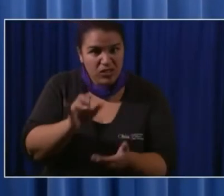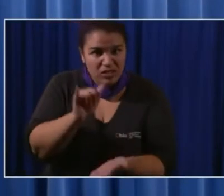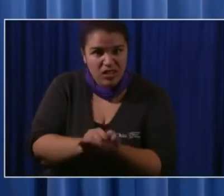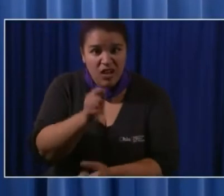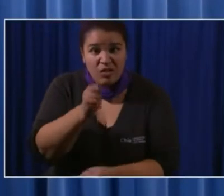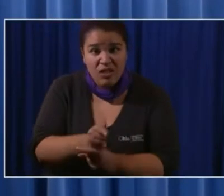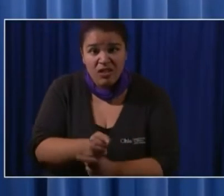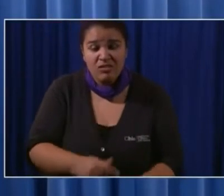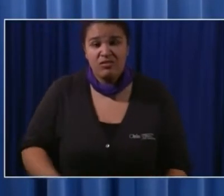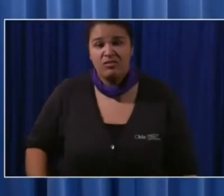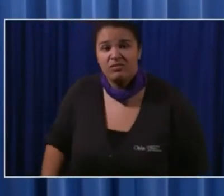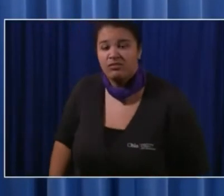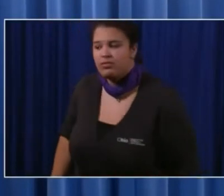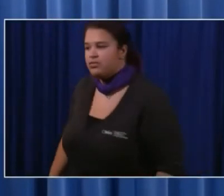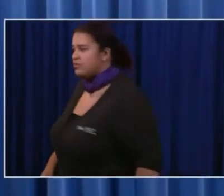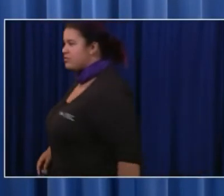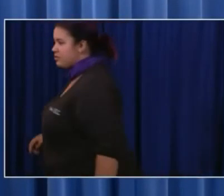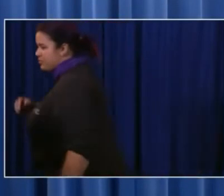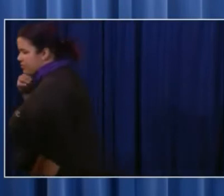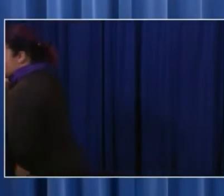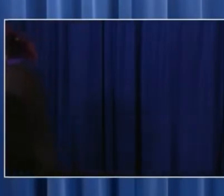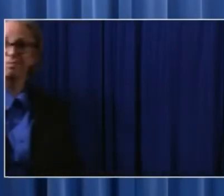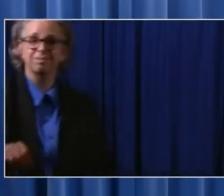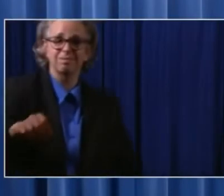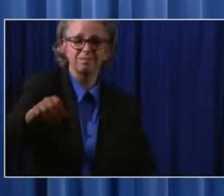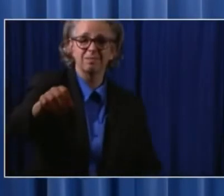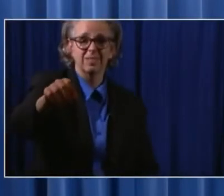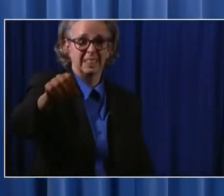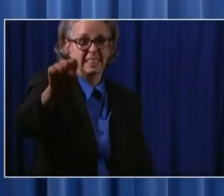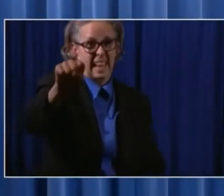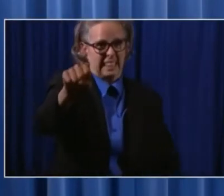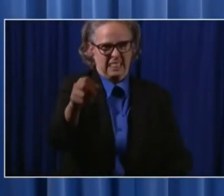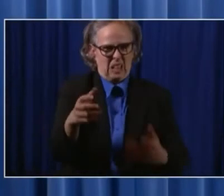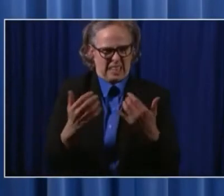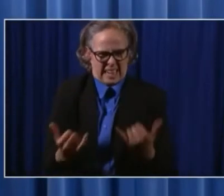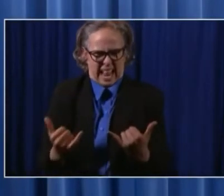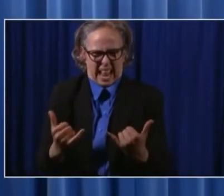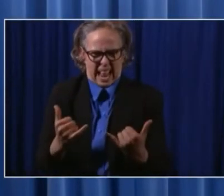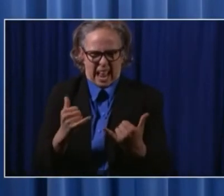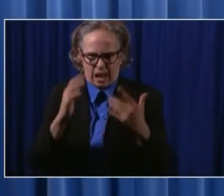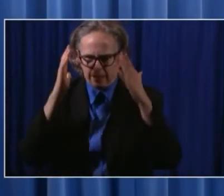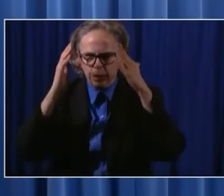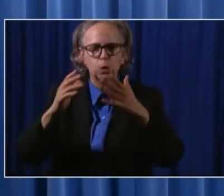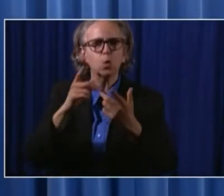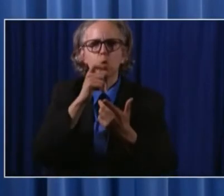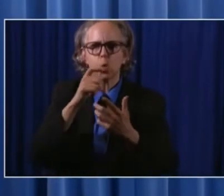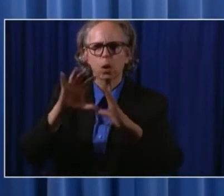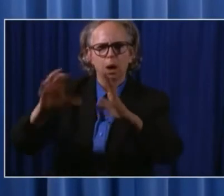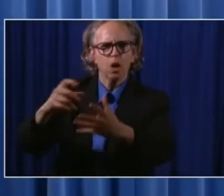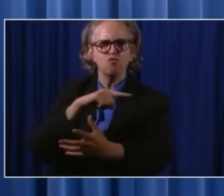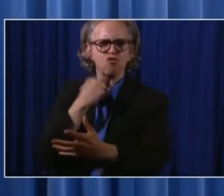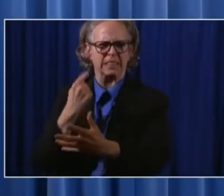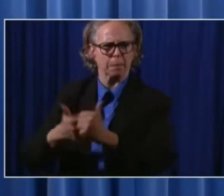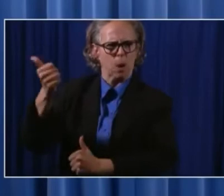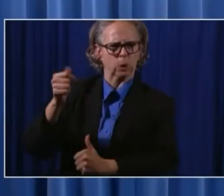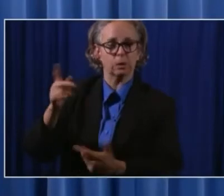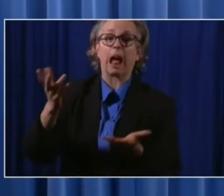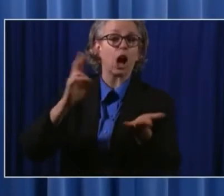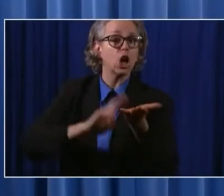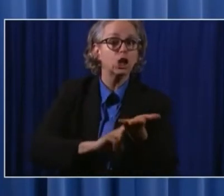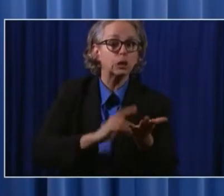We have an enhanced policy in regard to our nursing homes as far as testing. We're going to be testing.